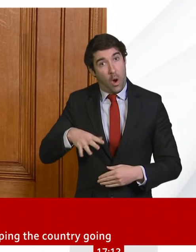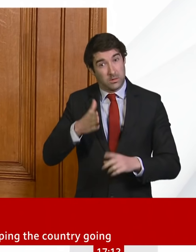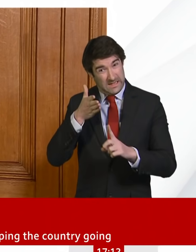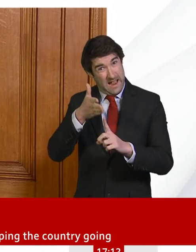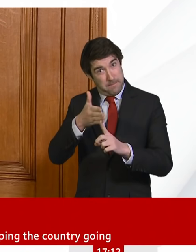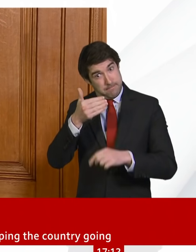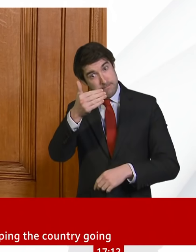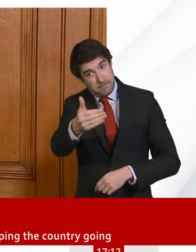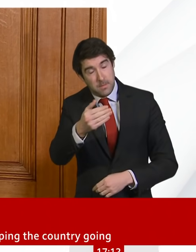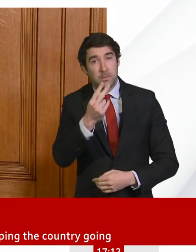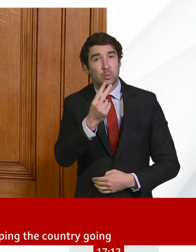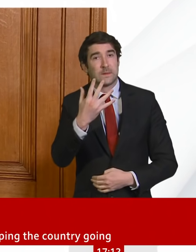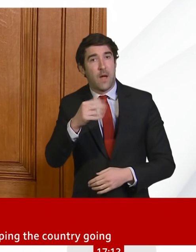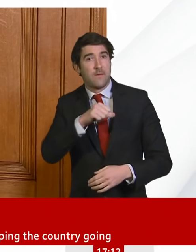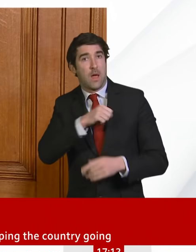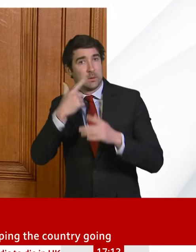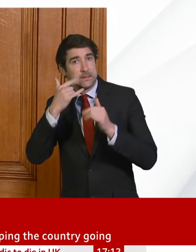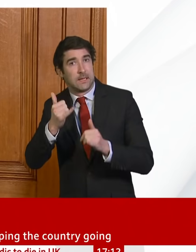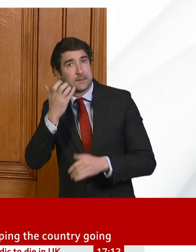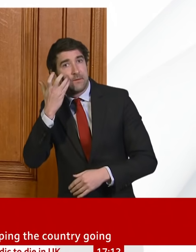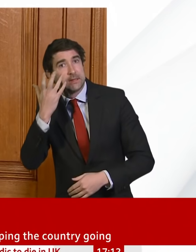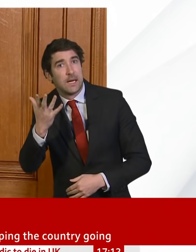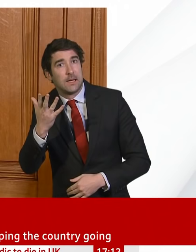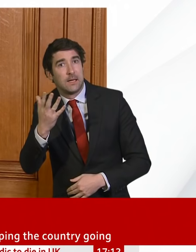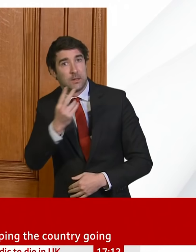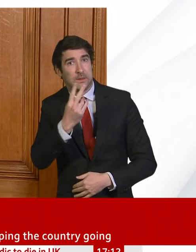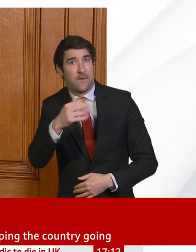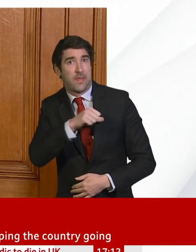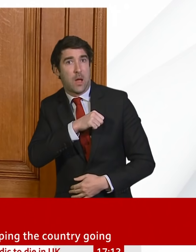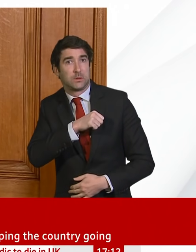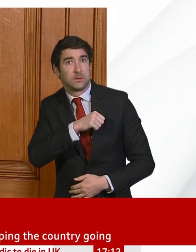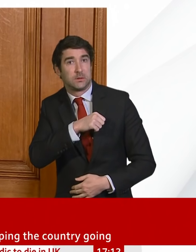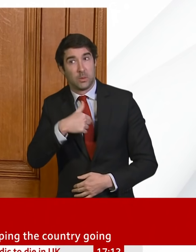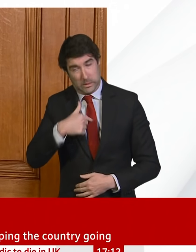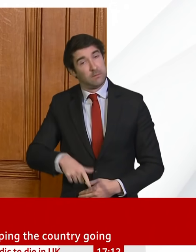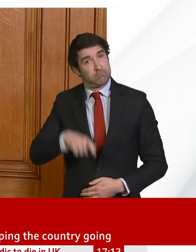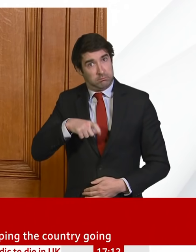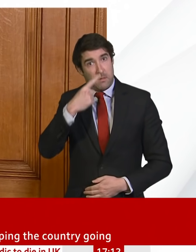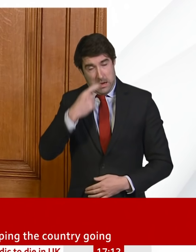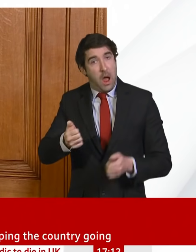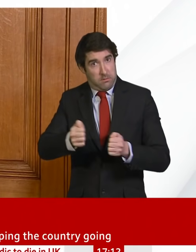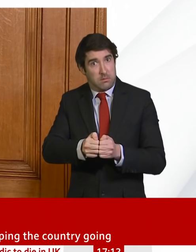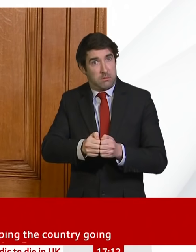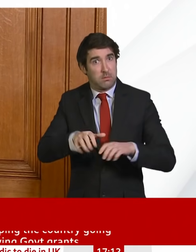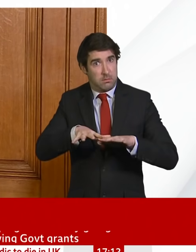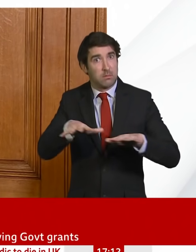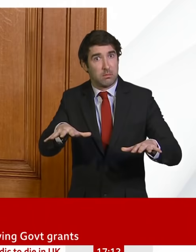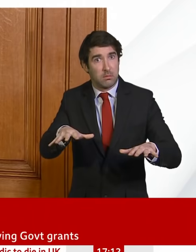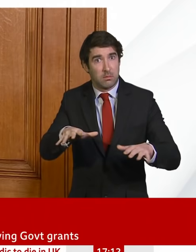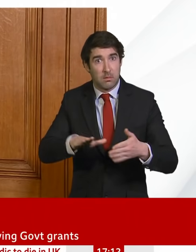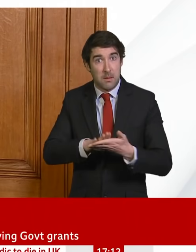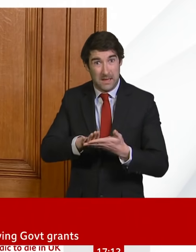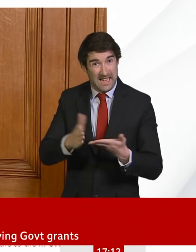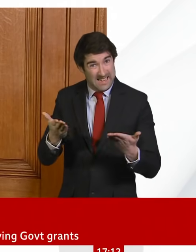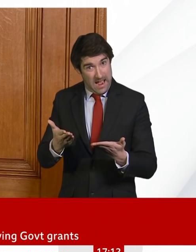25,000 tests a day, and we are confident with our industry partners that we will achieve that. So that means patients are getting